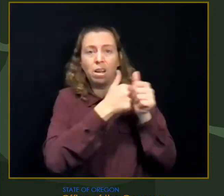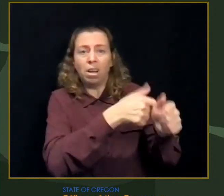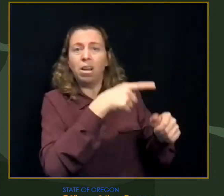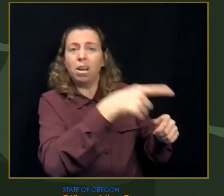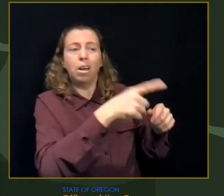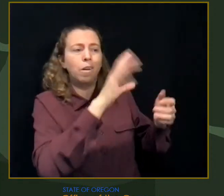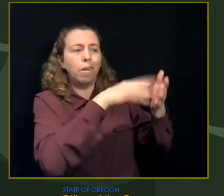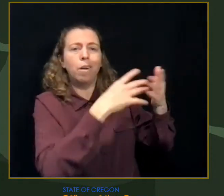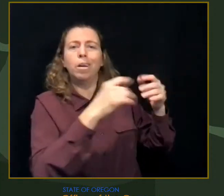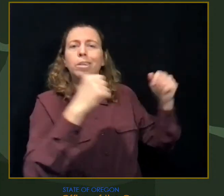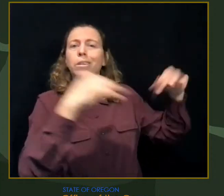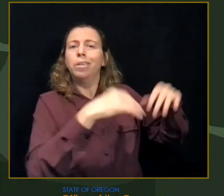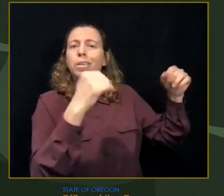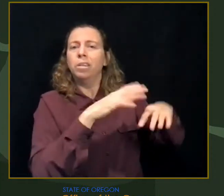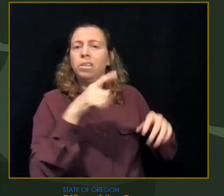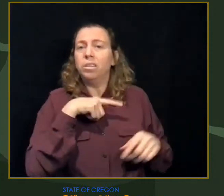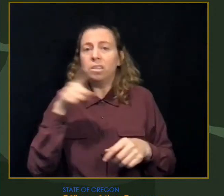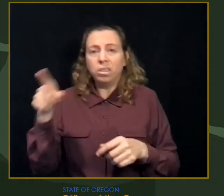will be happening?